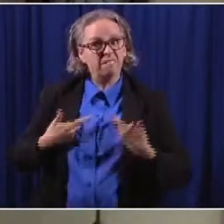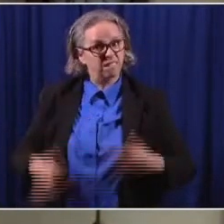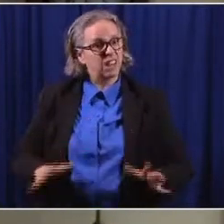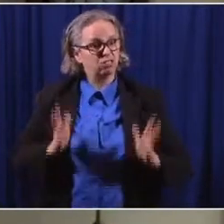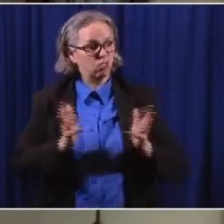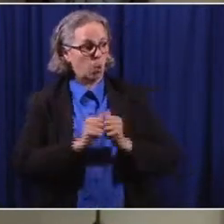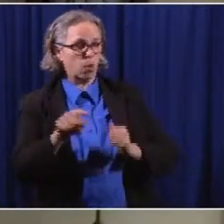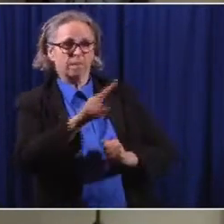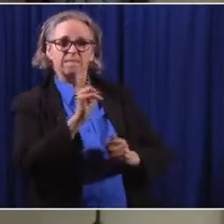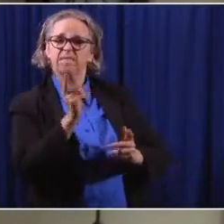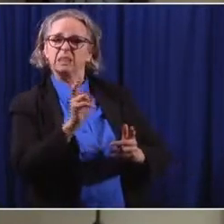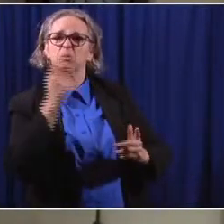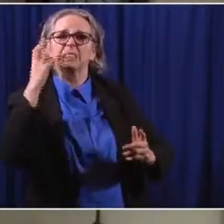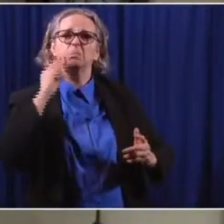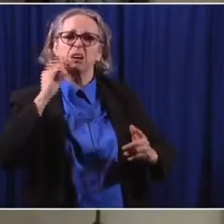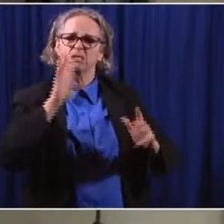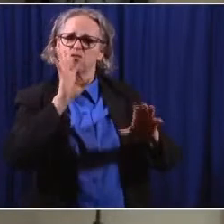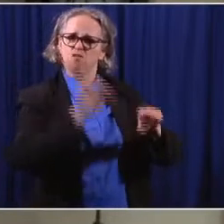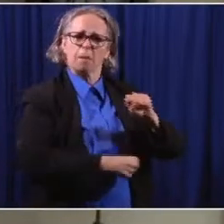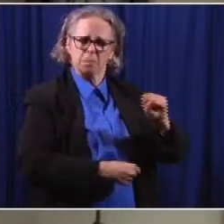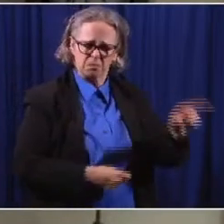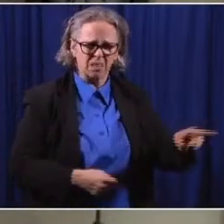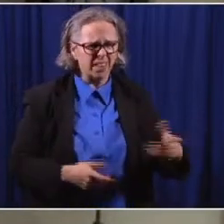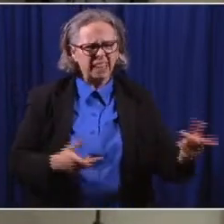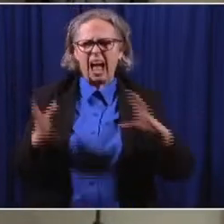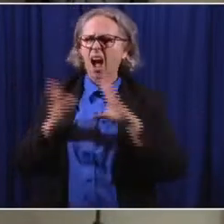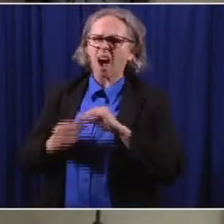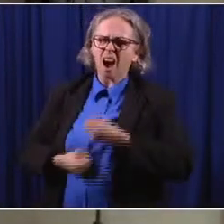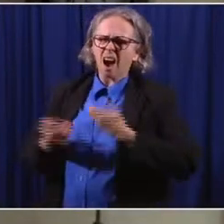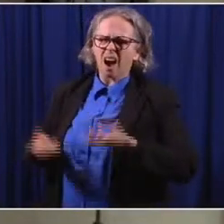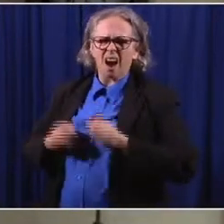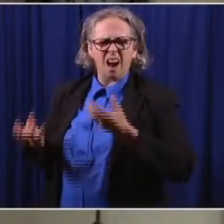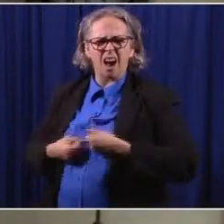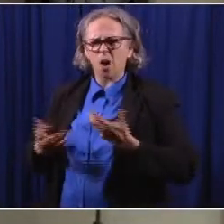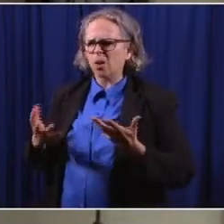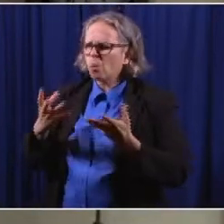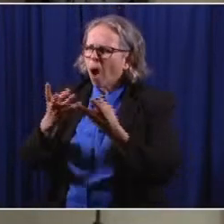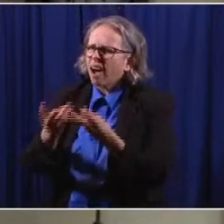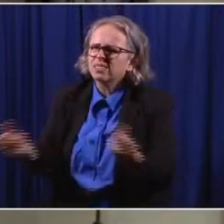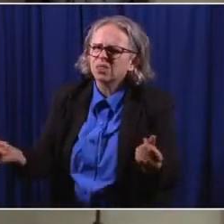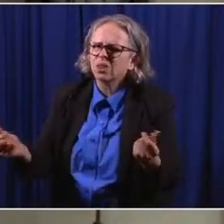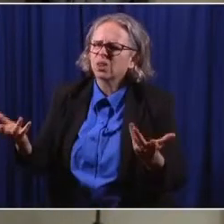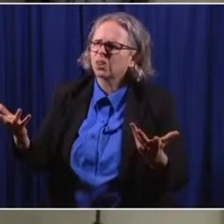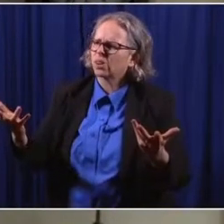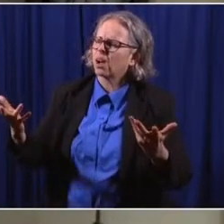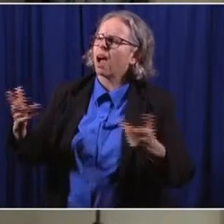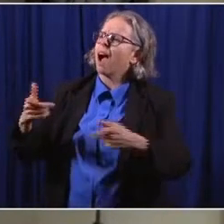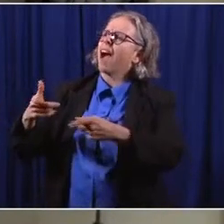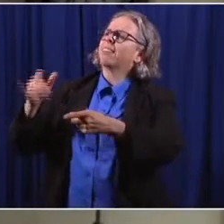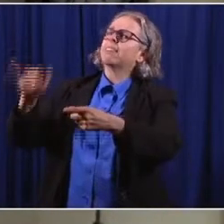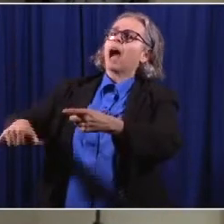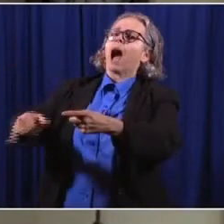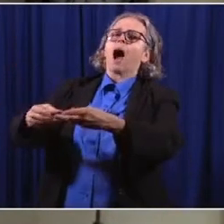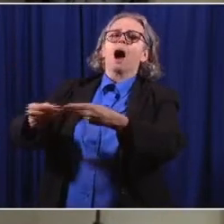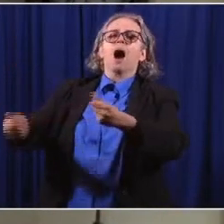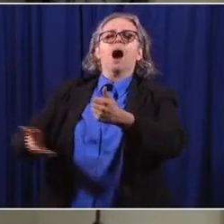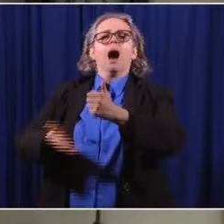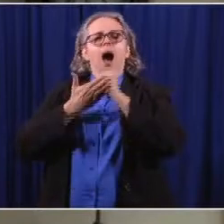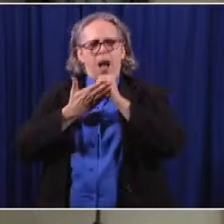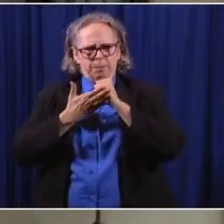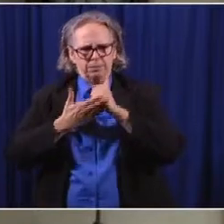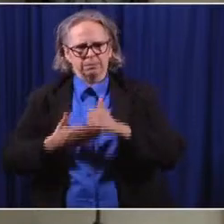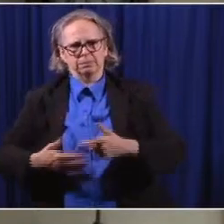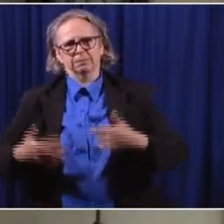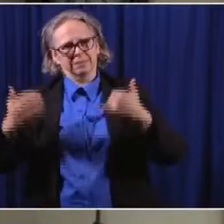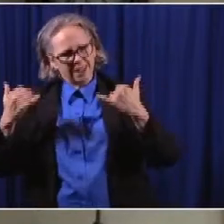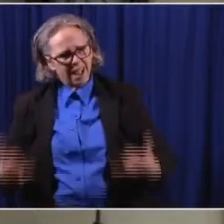tell you how important it was to get some resolution, that justice be done, it makes you feel good. And so my